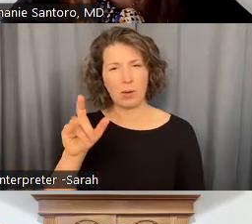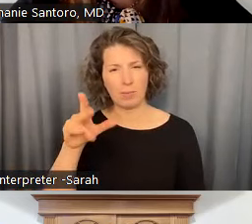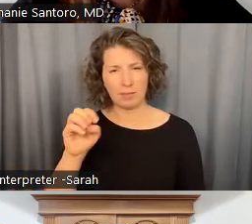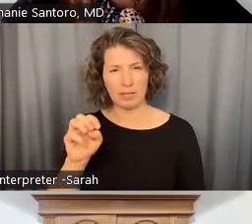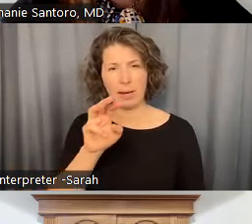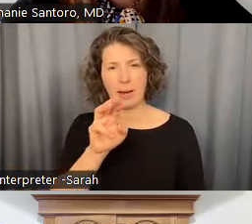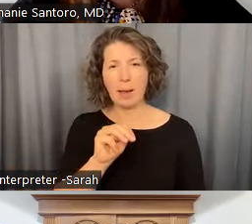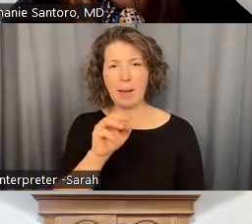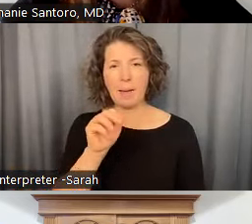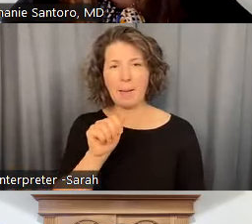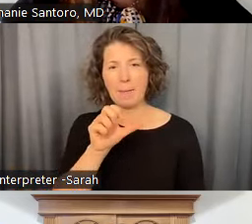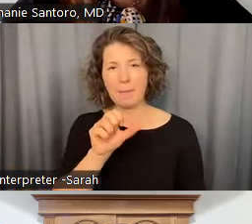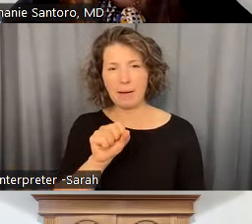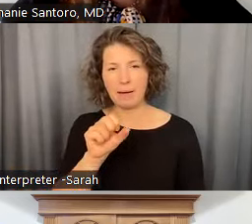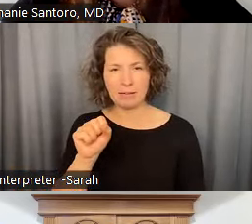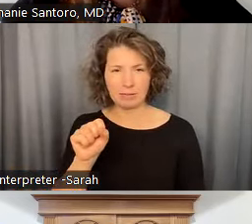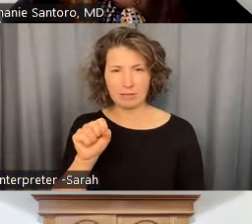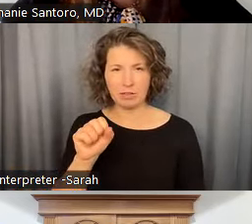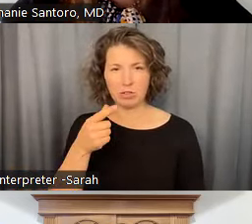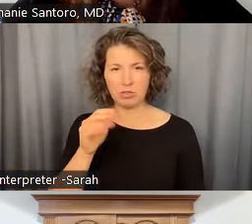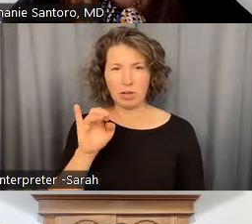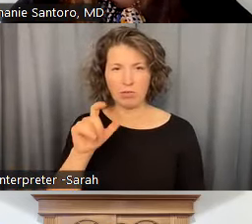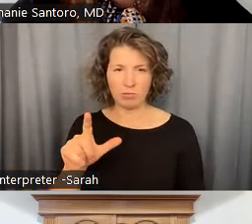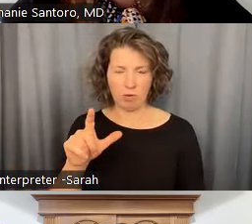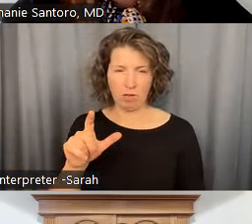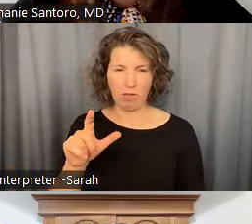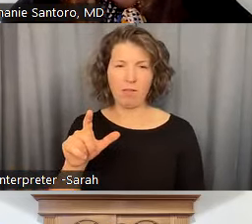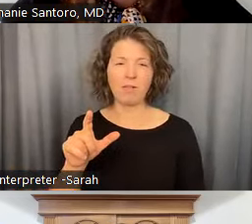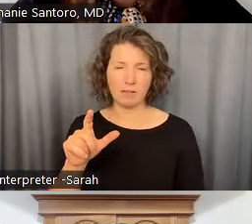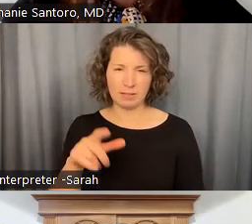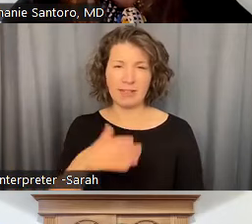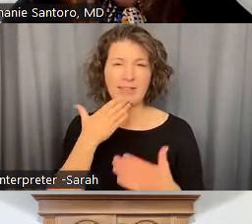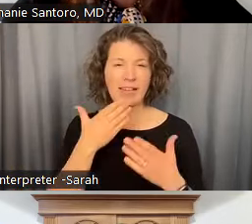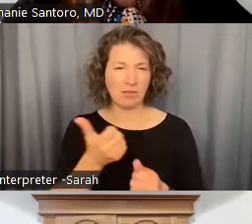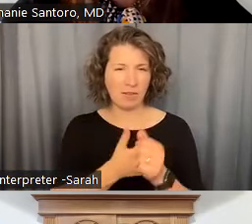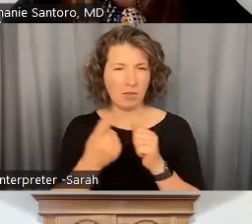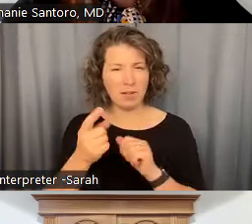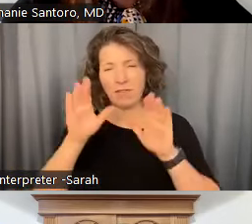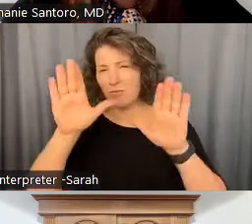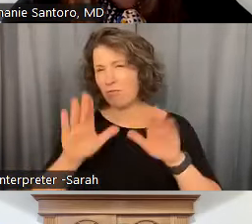massgeneral.org/Blum-Center. Thank you so much, everyone. Have a lovely rest of the day.